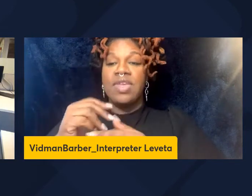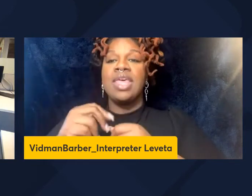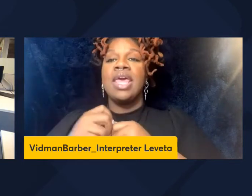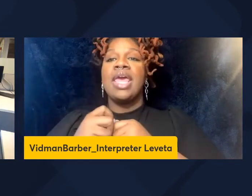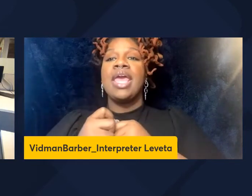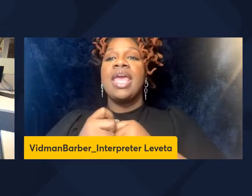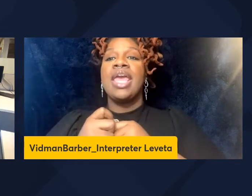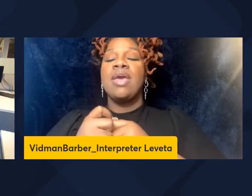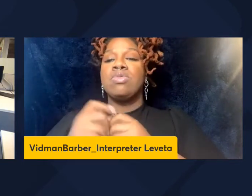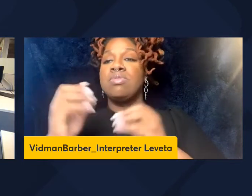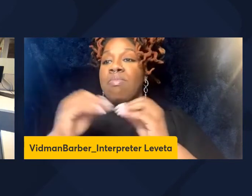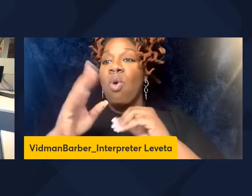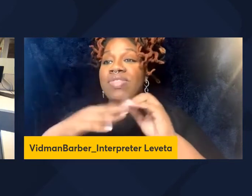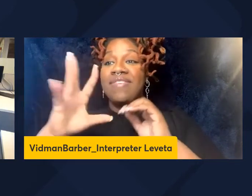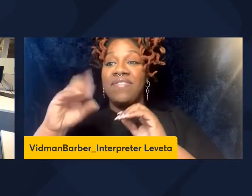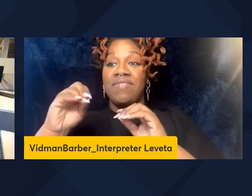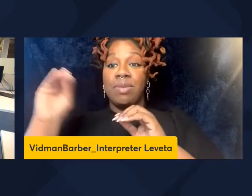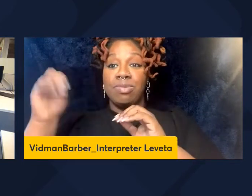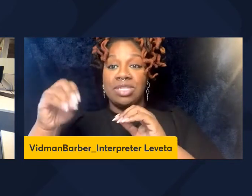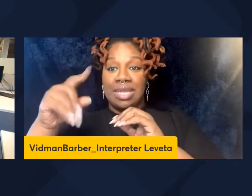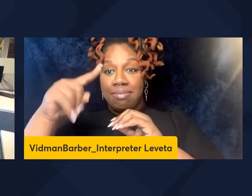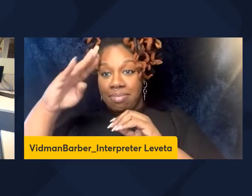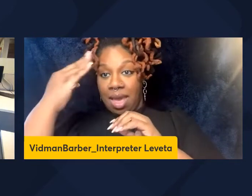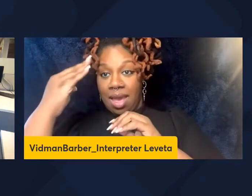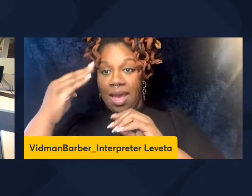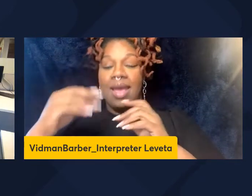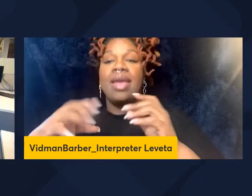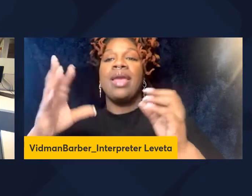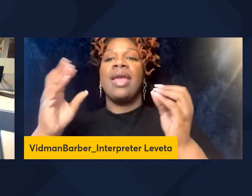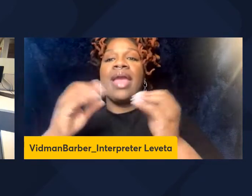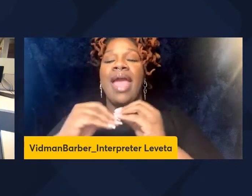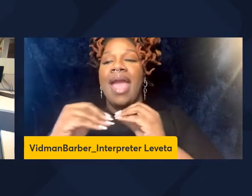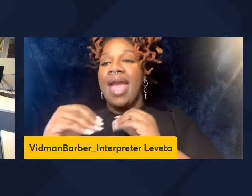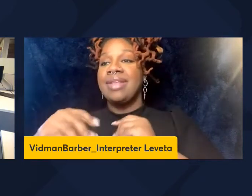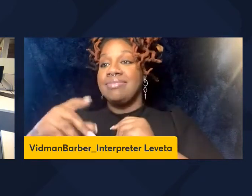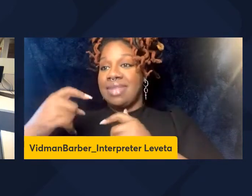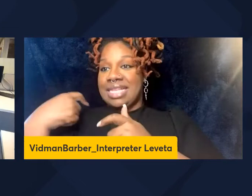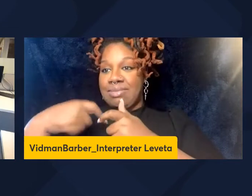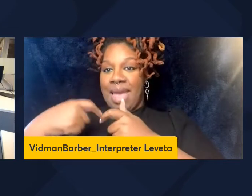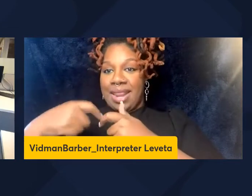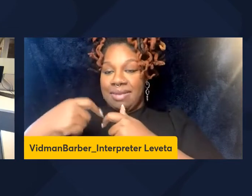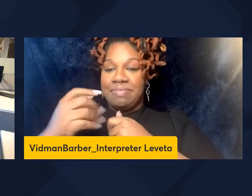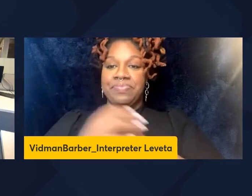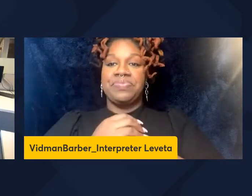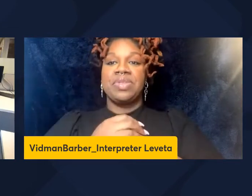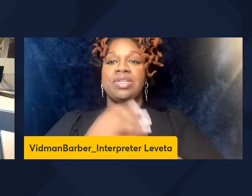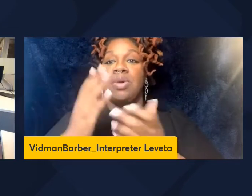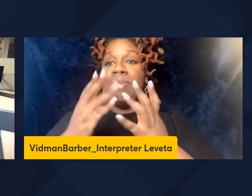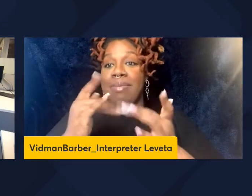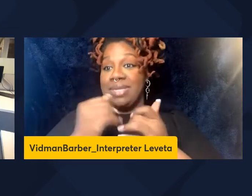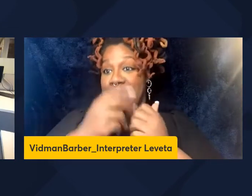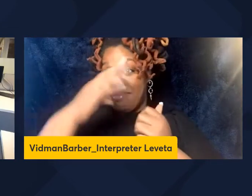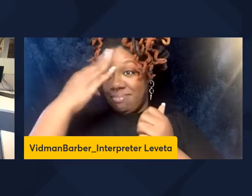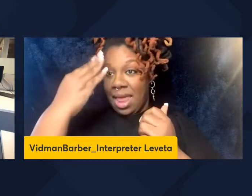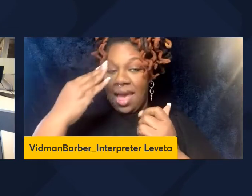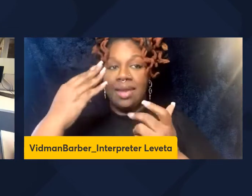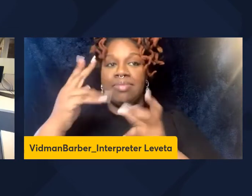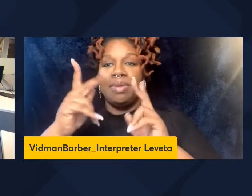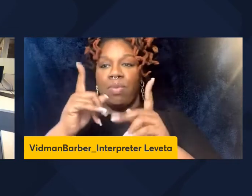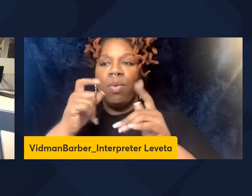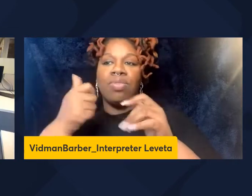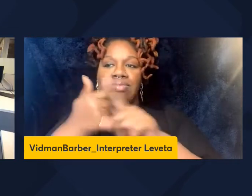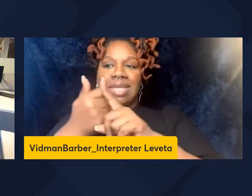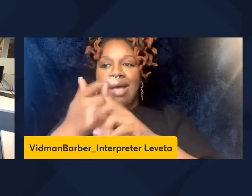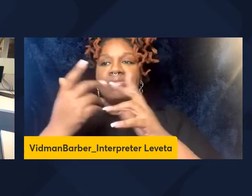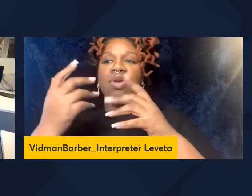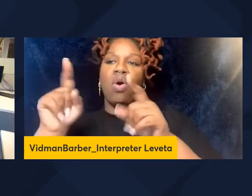and more than 30% Hispanic. And so there might be some Blacks who were Hispanic, but the point is, it was